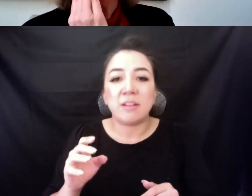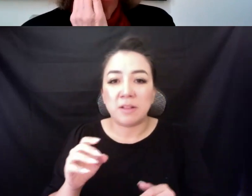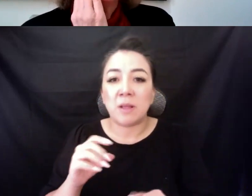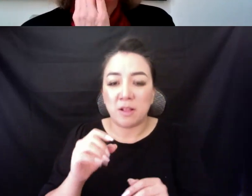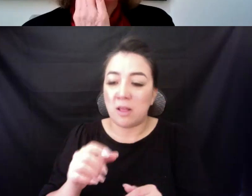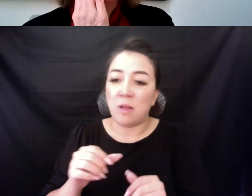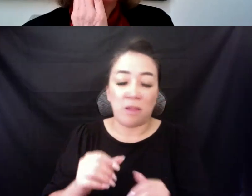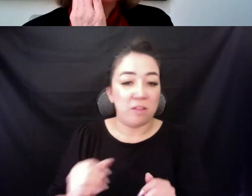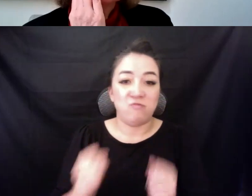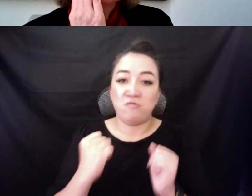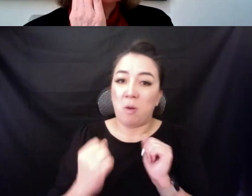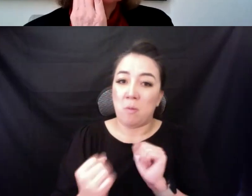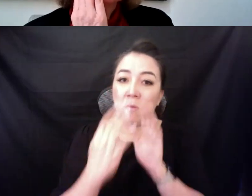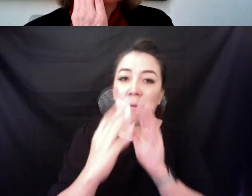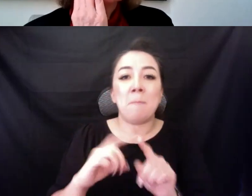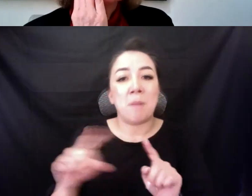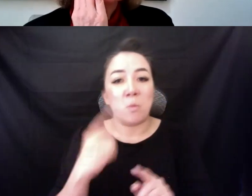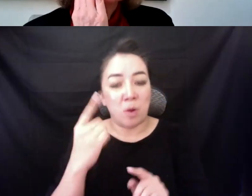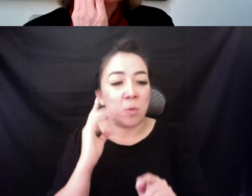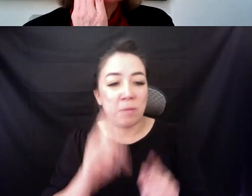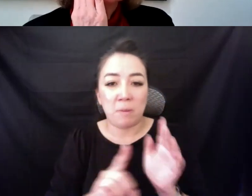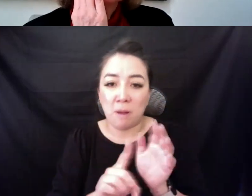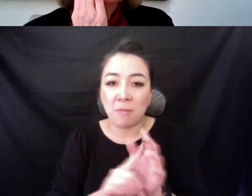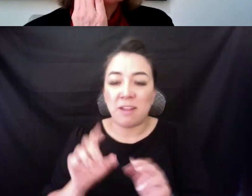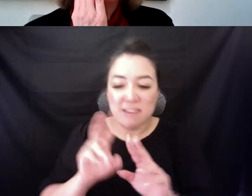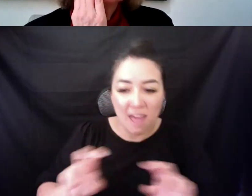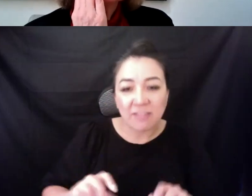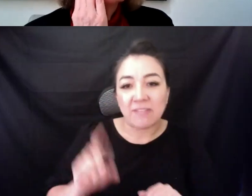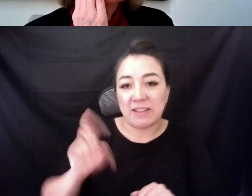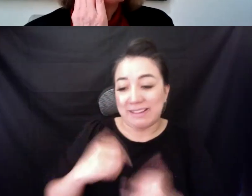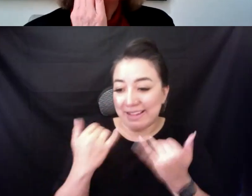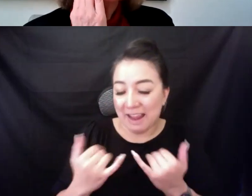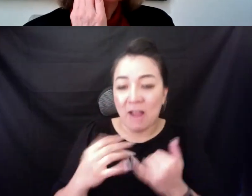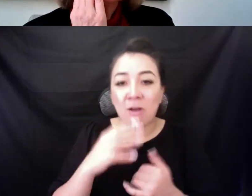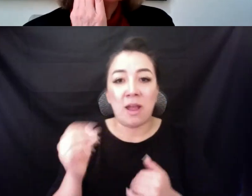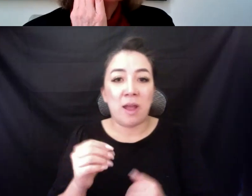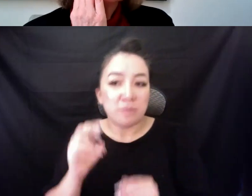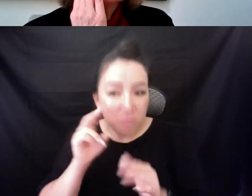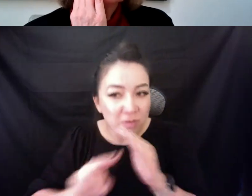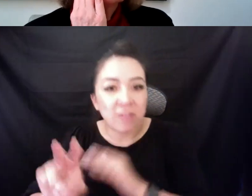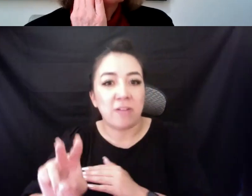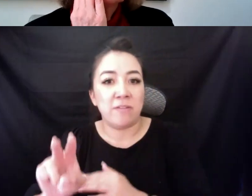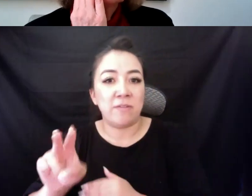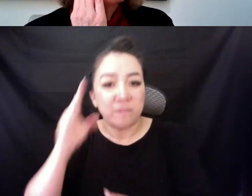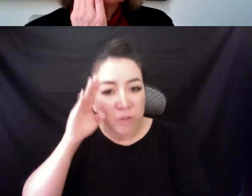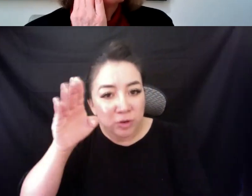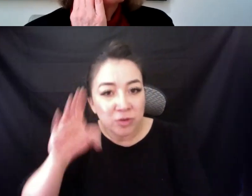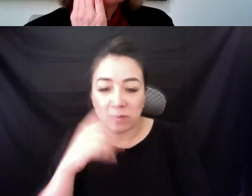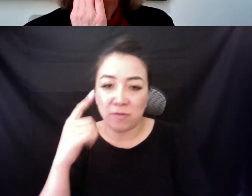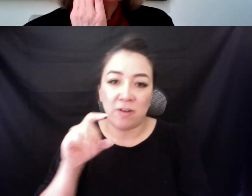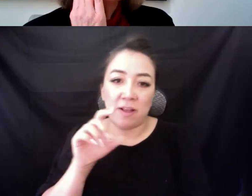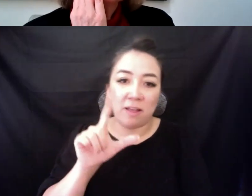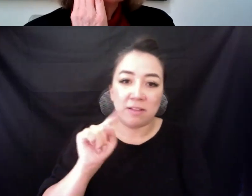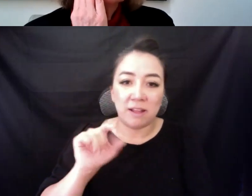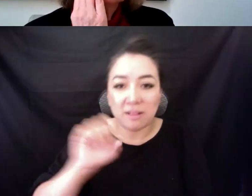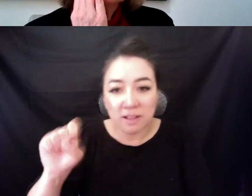approach, but one of which will be a population analysis of the needs now and projected into the future for LTSS and what that could